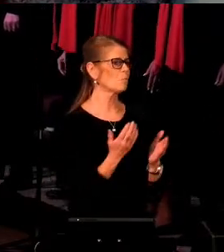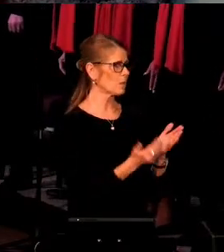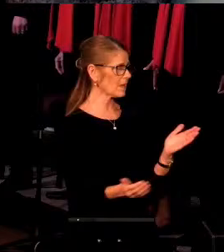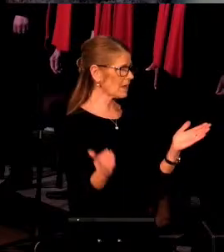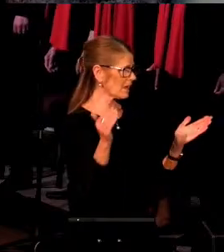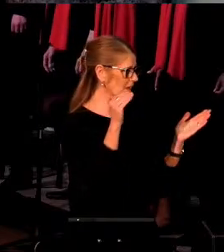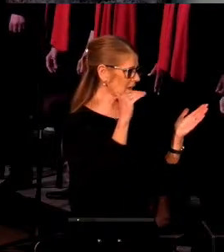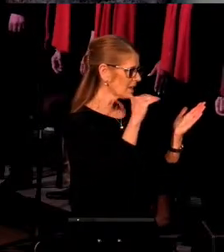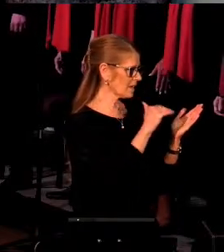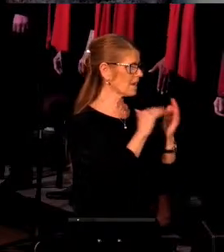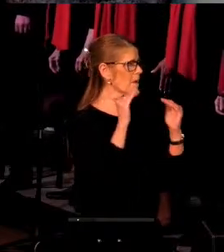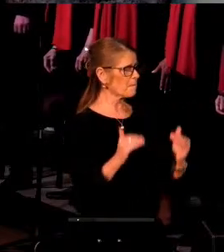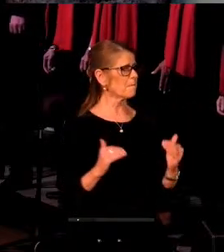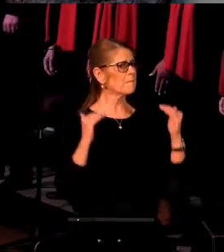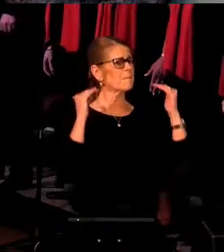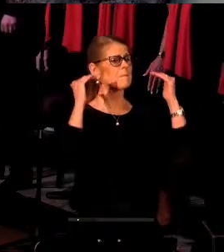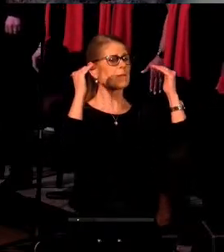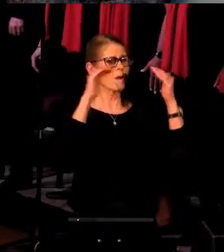Above all.